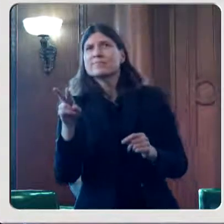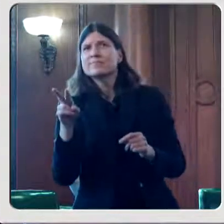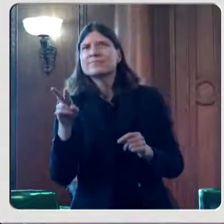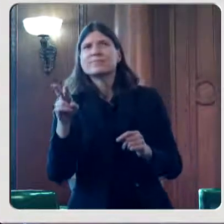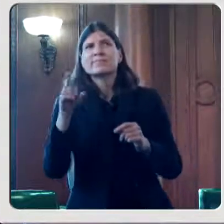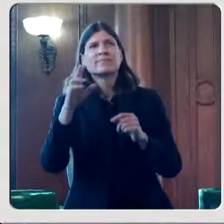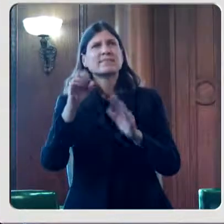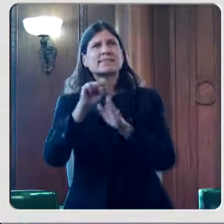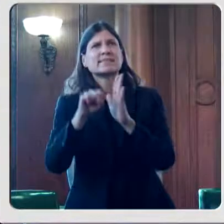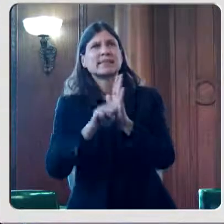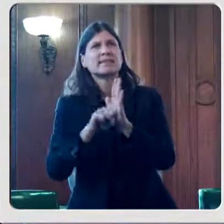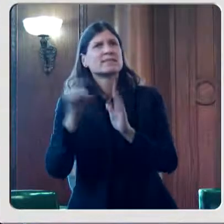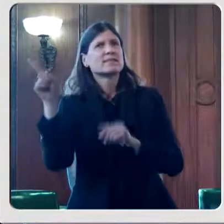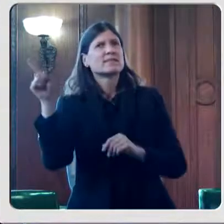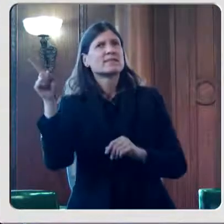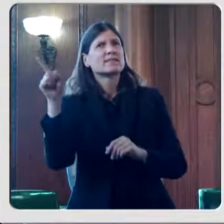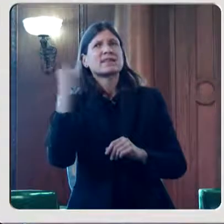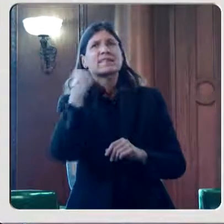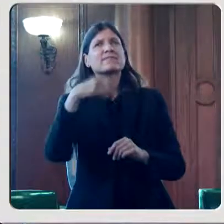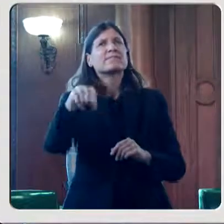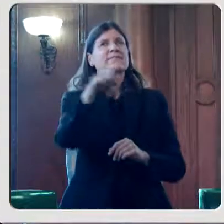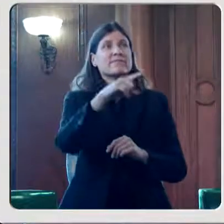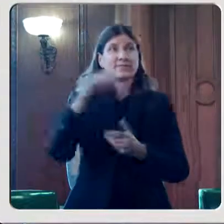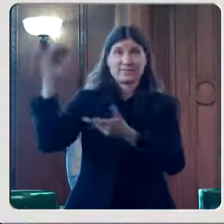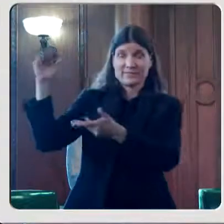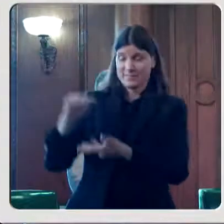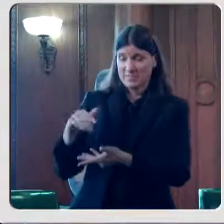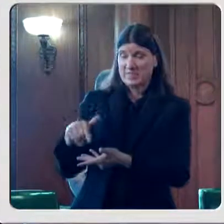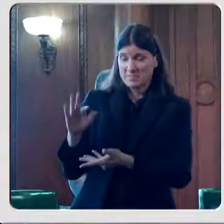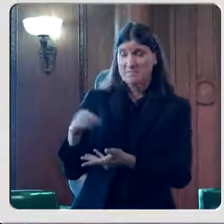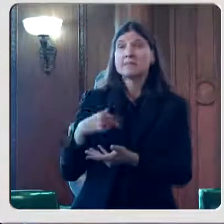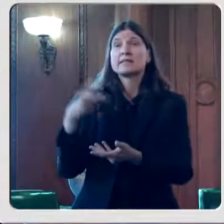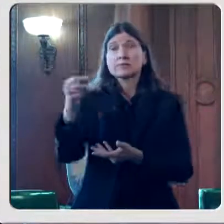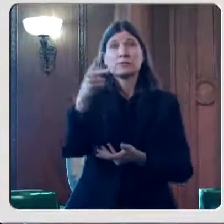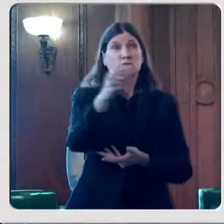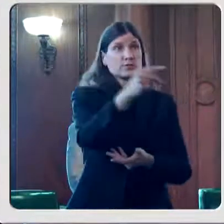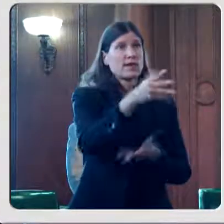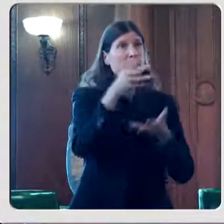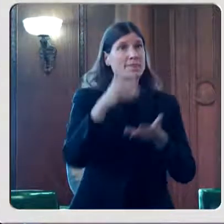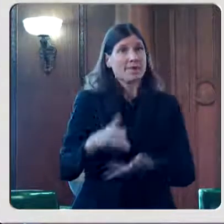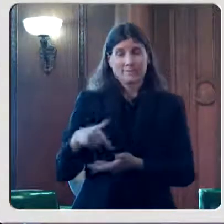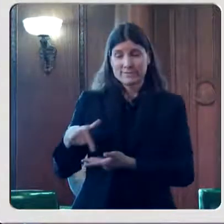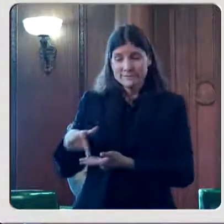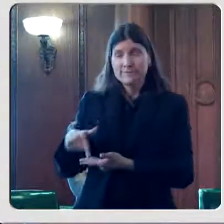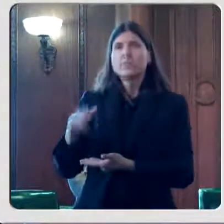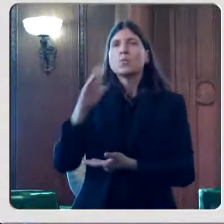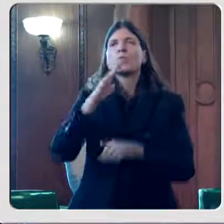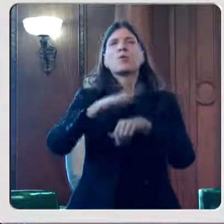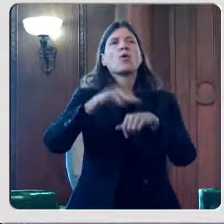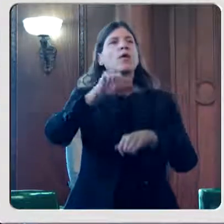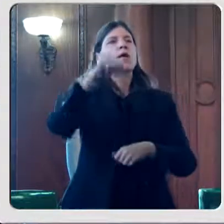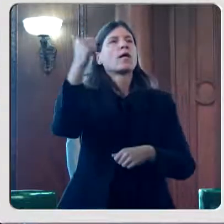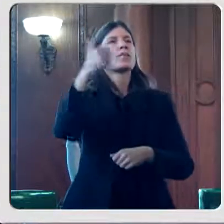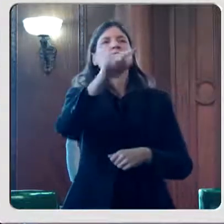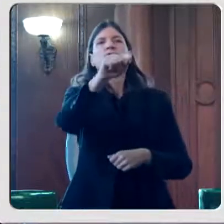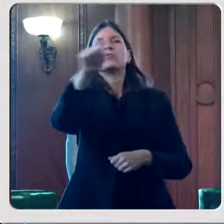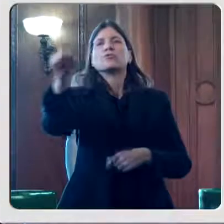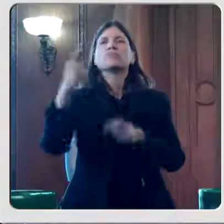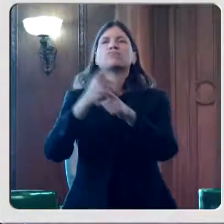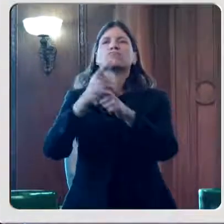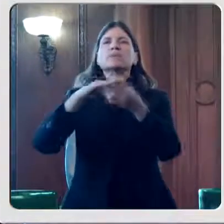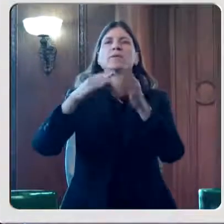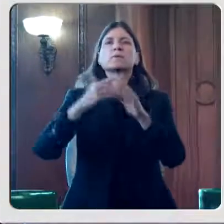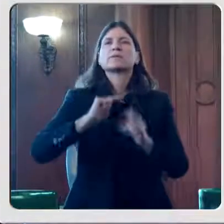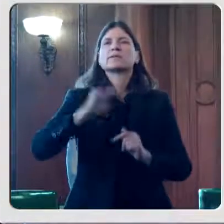those that are using more than 85% of their vaccine each week. So we are in a period now where the infrastructure is starting